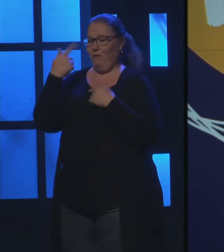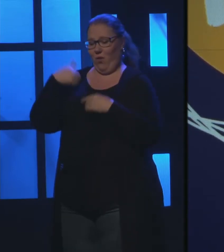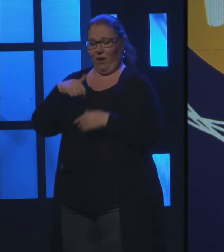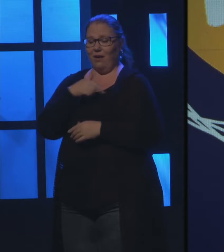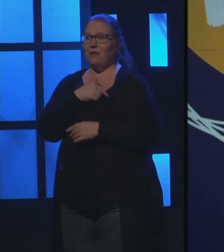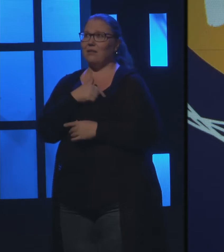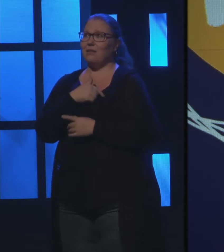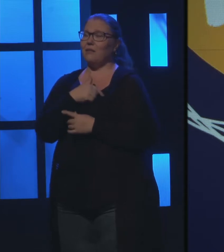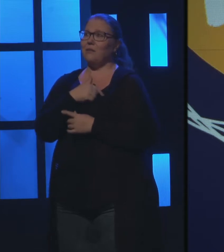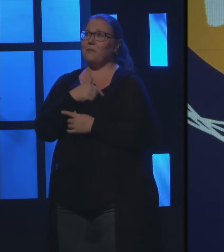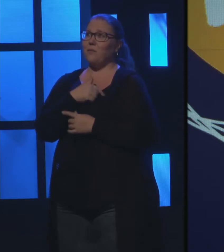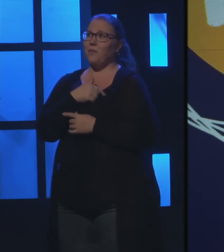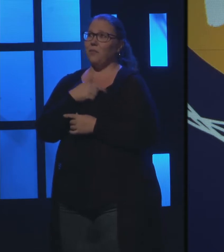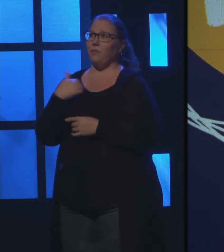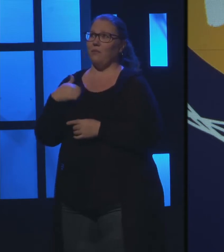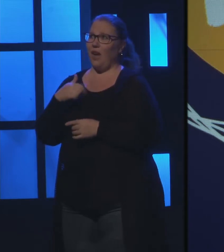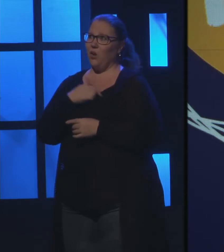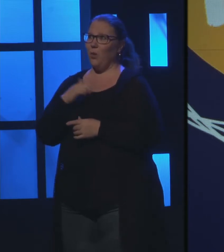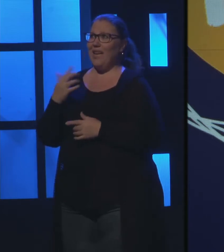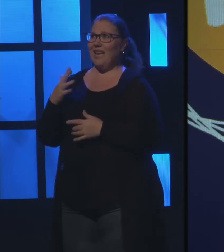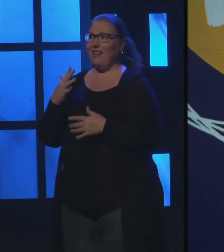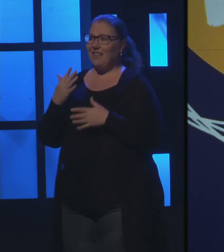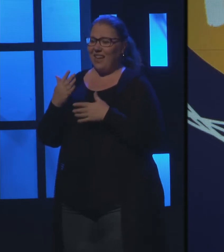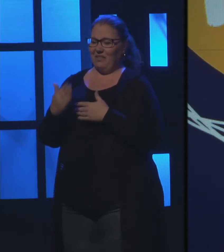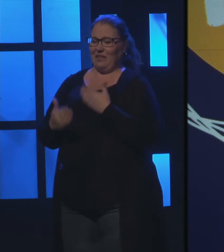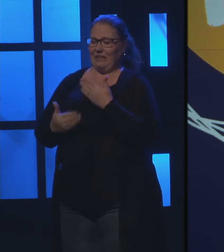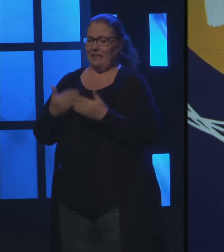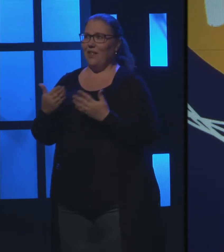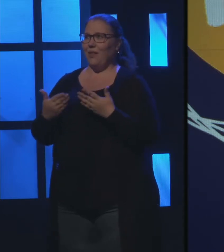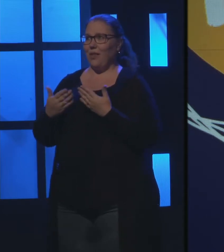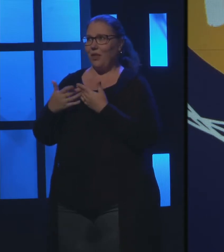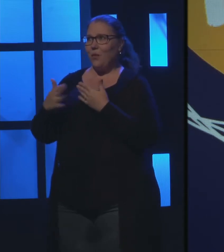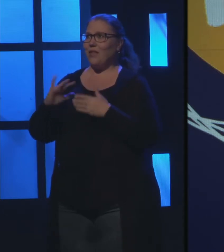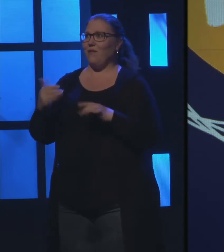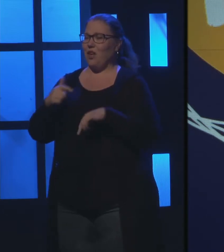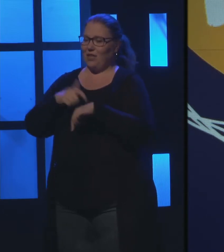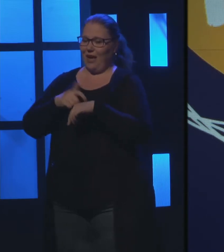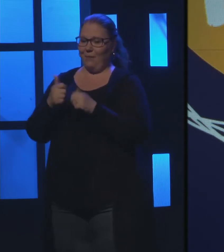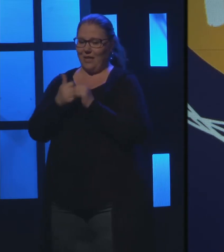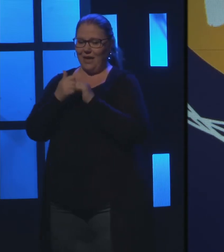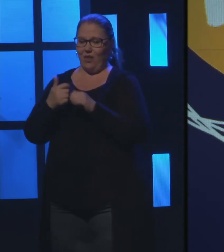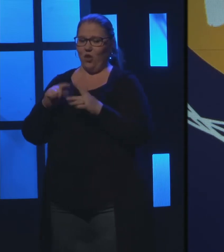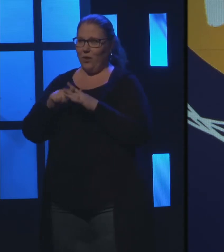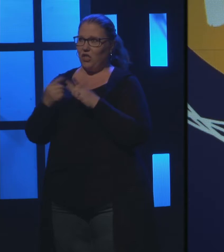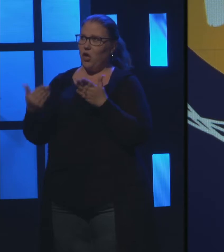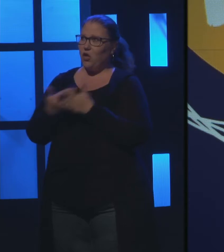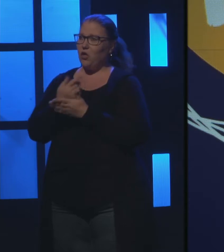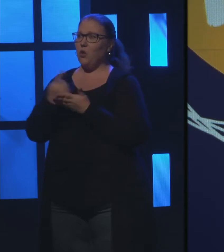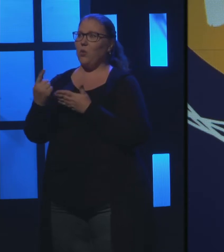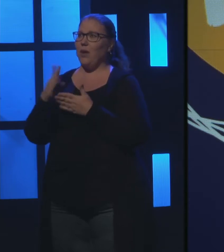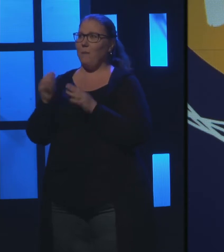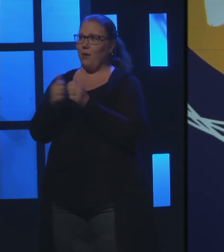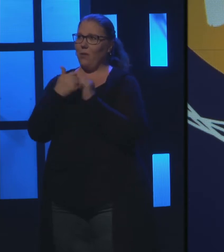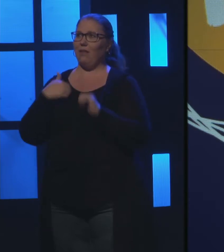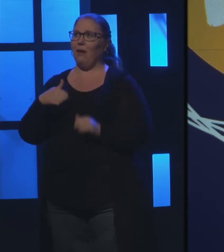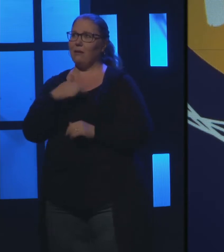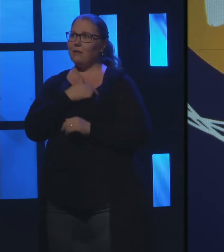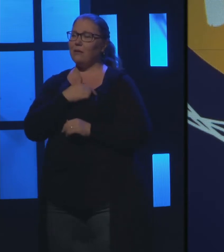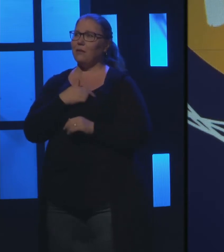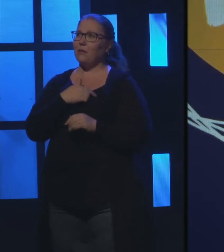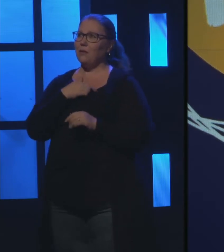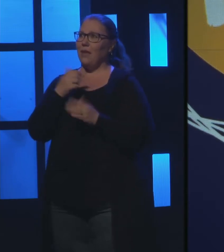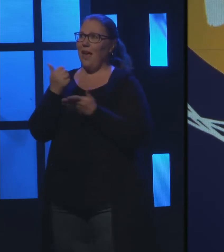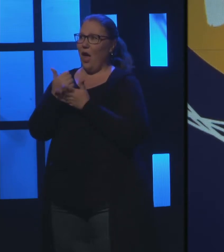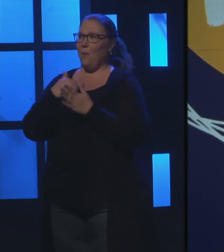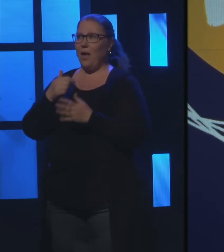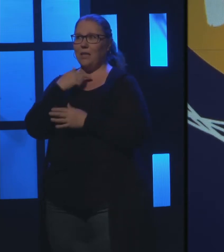us as we kind of walk through the remainder of our time together and as we head out into another week. Be with us, Lord. Open our